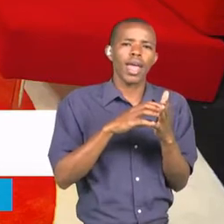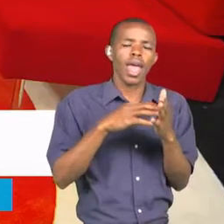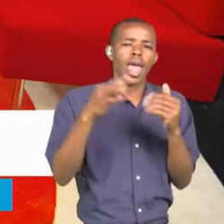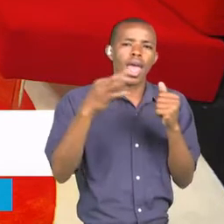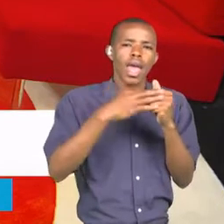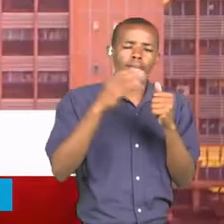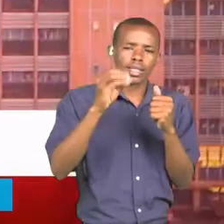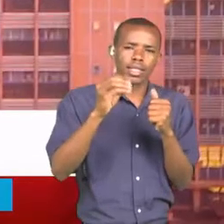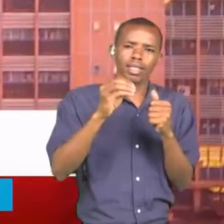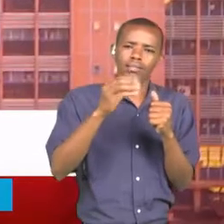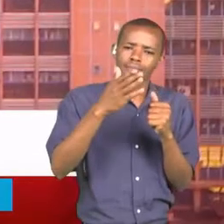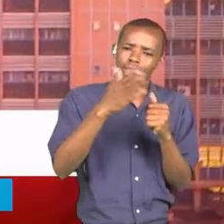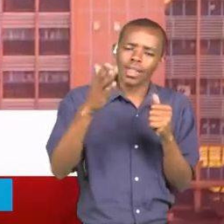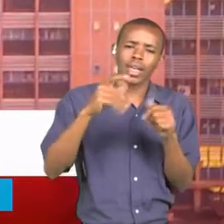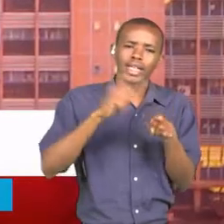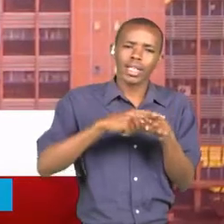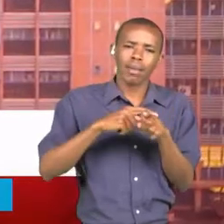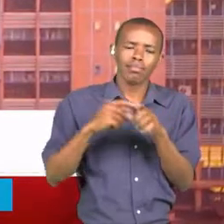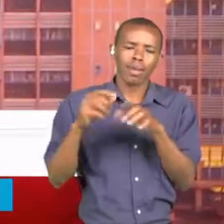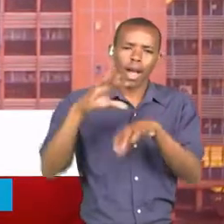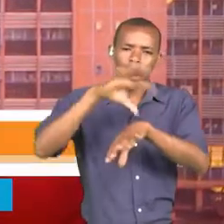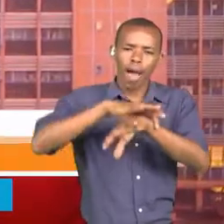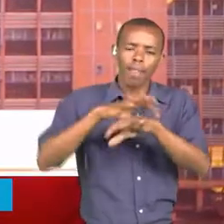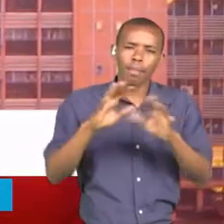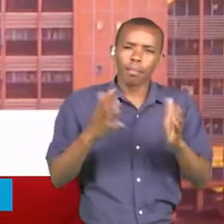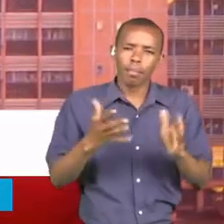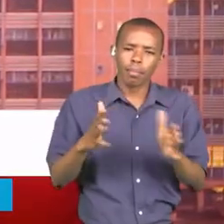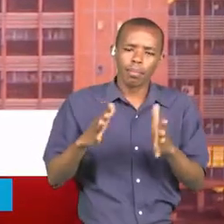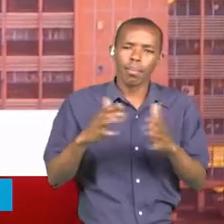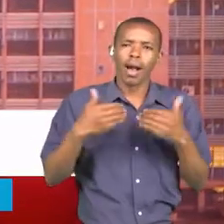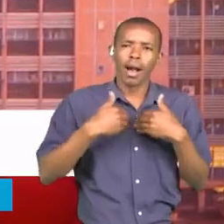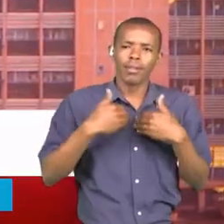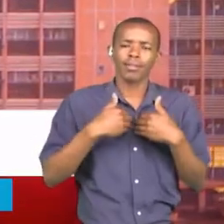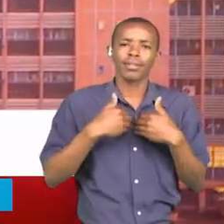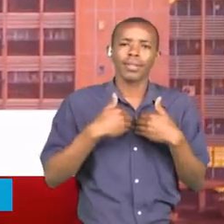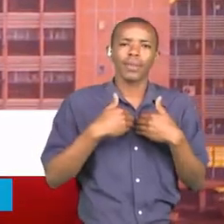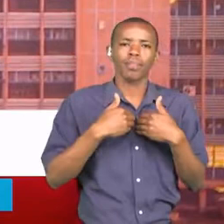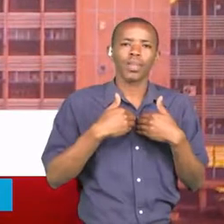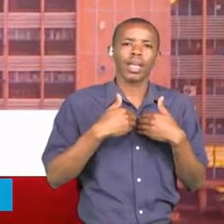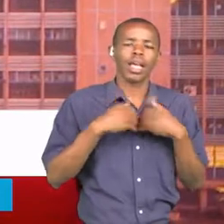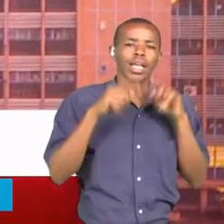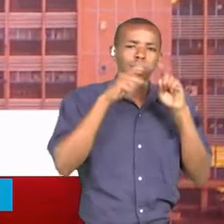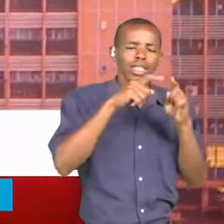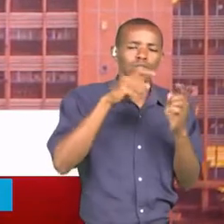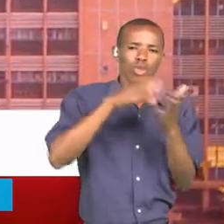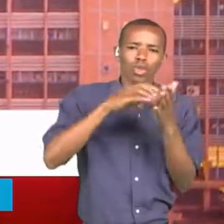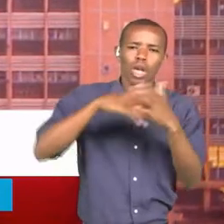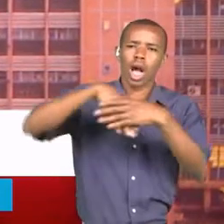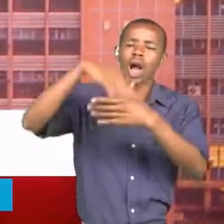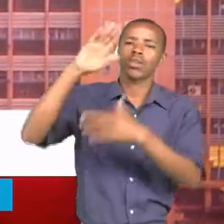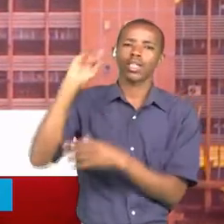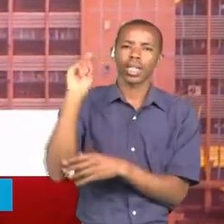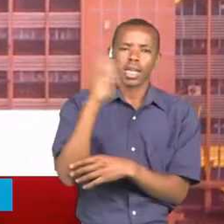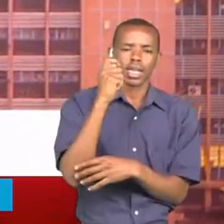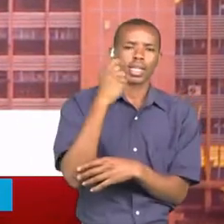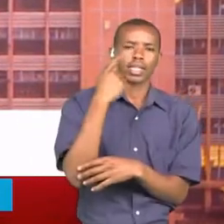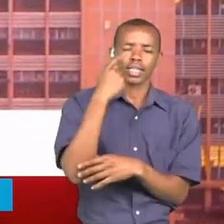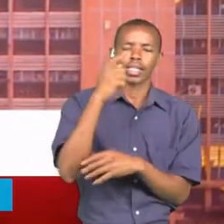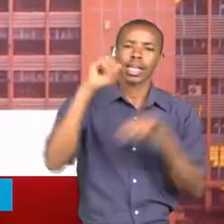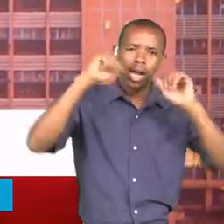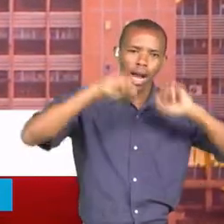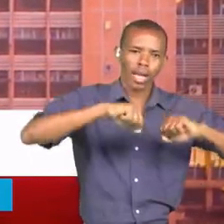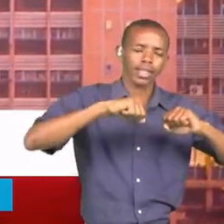earthquake, if you look at Hurricane Katrina, and I'm citing instances outside Kenya so that Kenyans can see. You